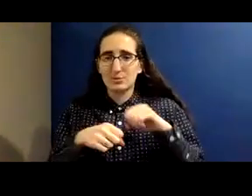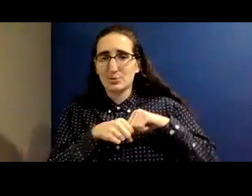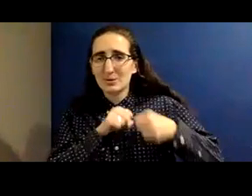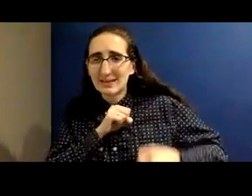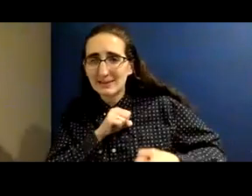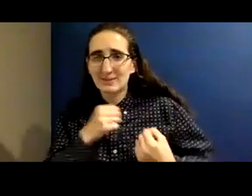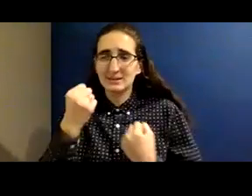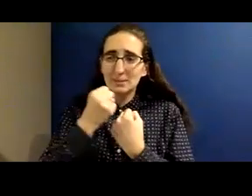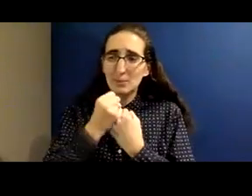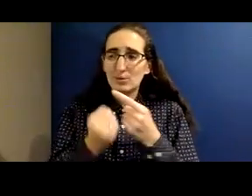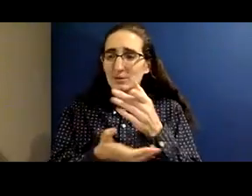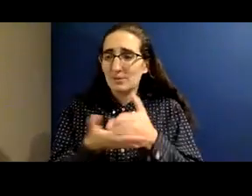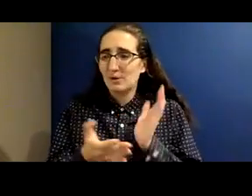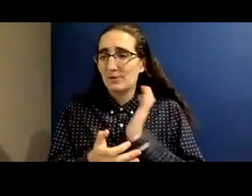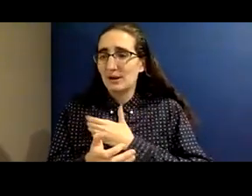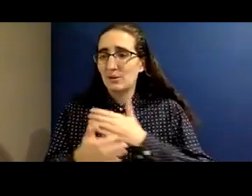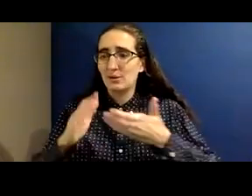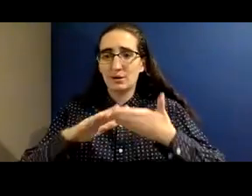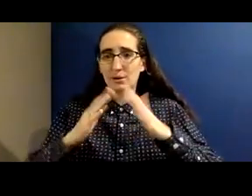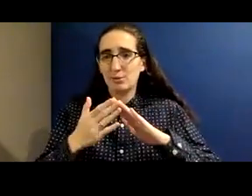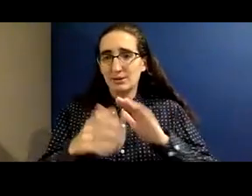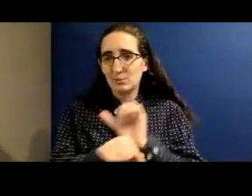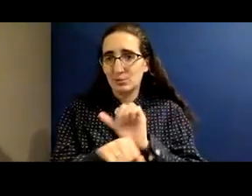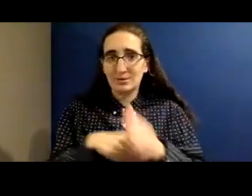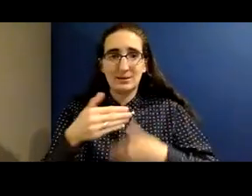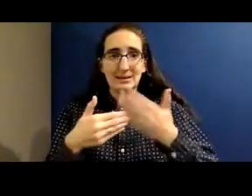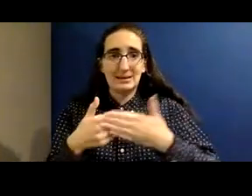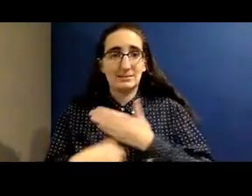is part of our community work. Next slide, please.